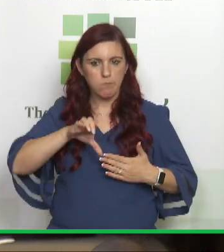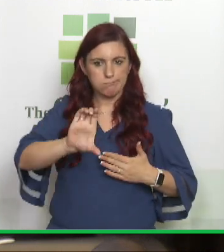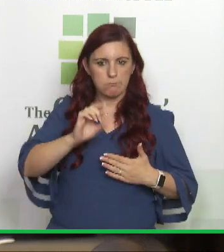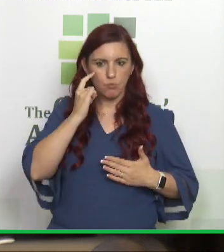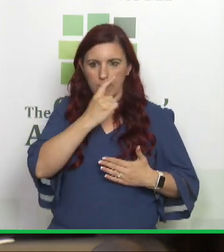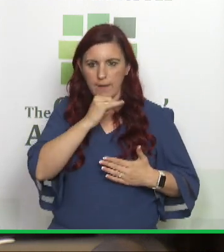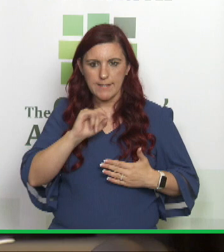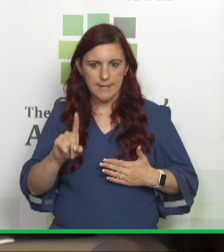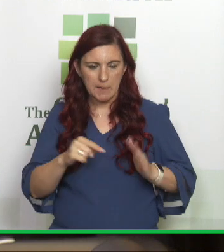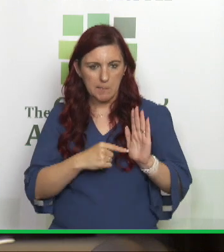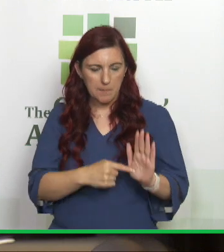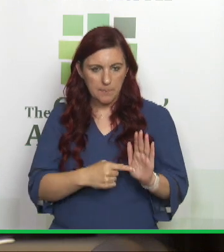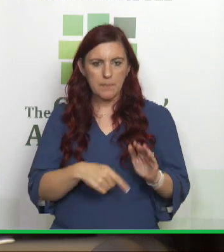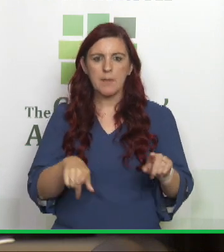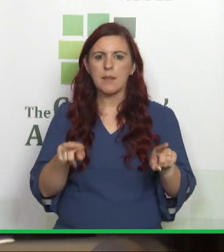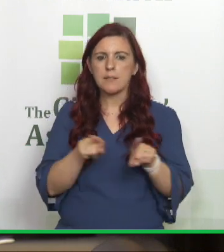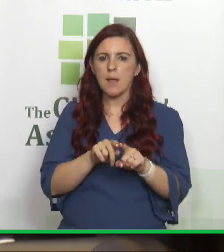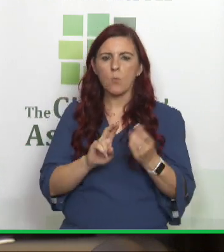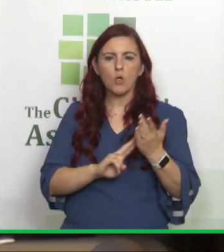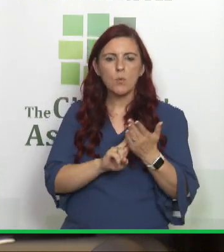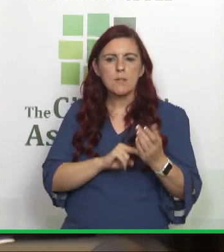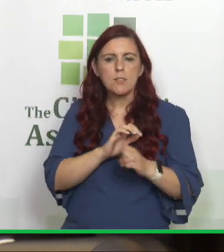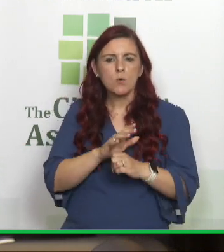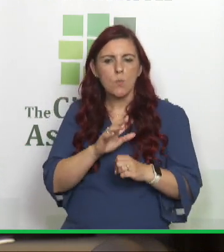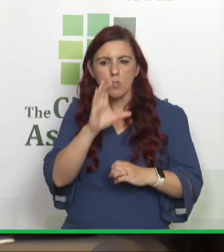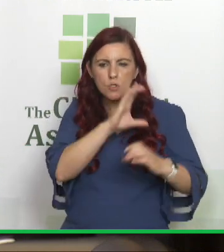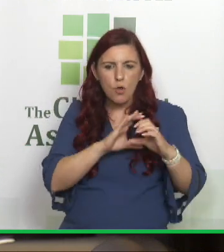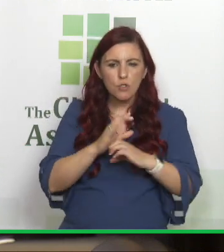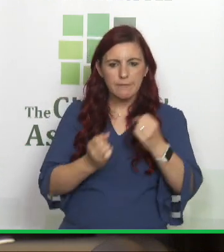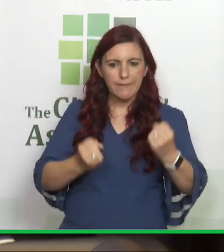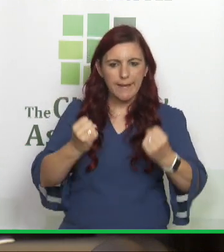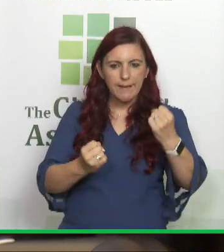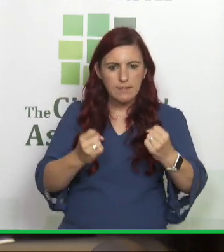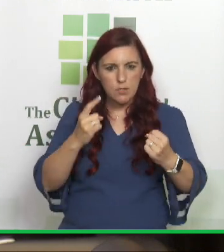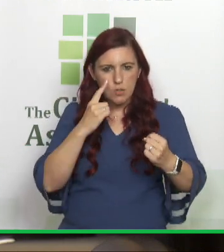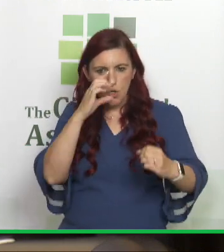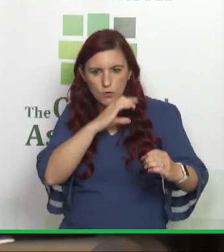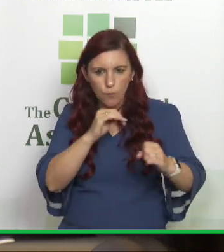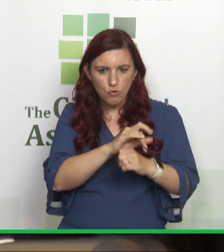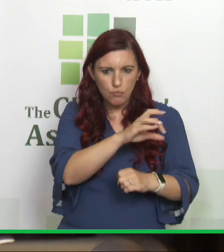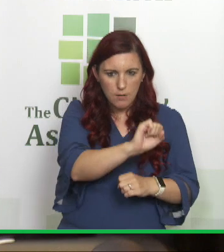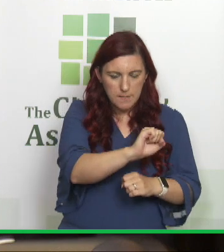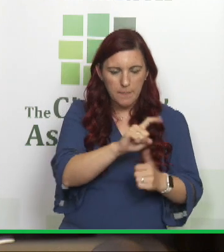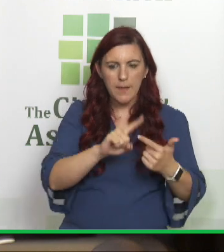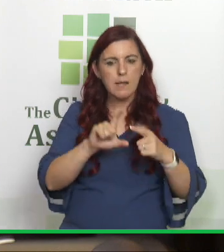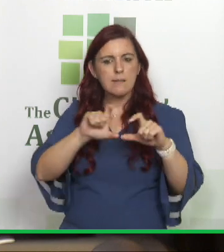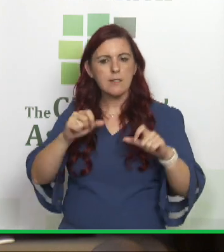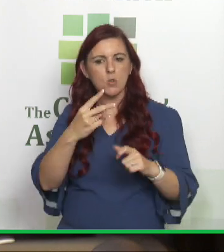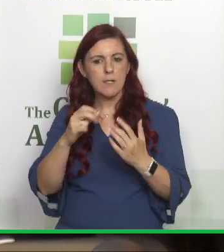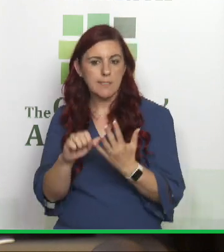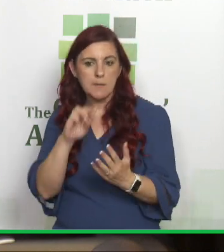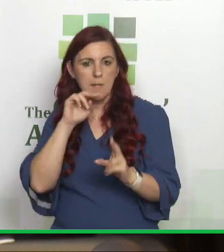We also use this power of search to search vehicles for drugs. Section 26 allows us to search